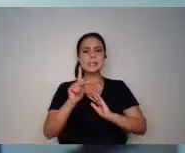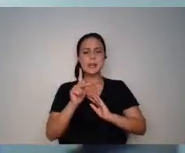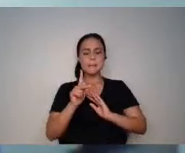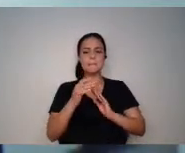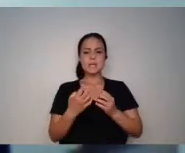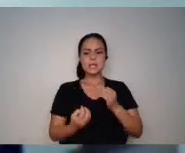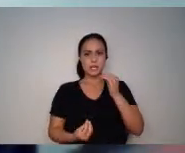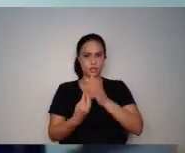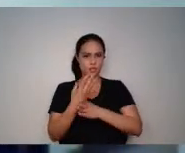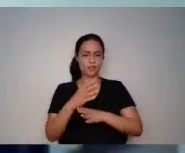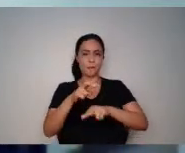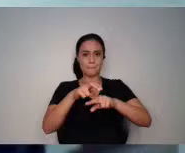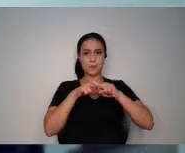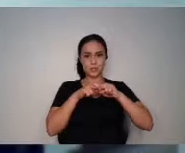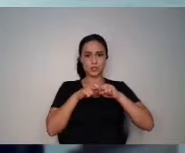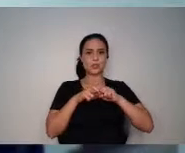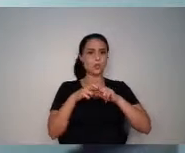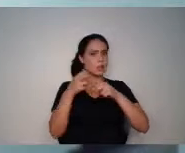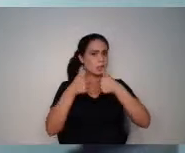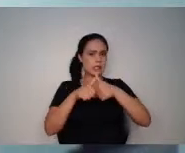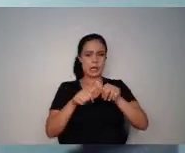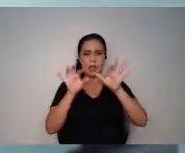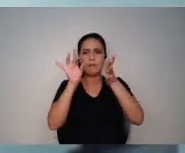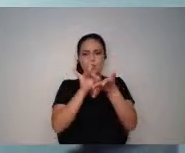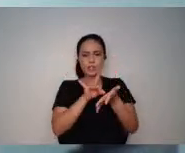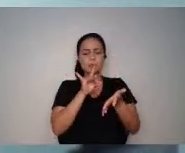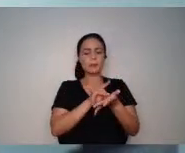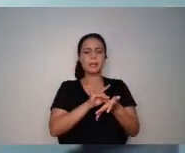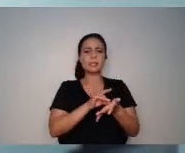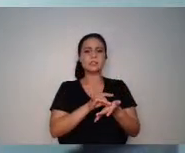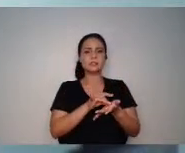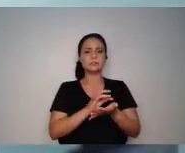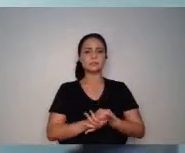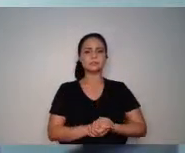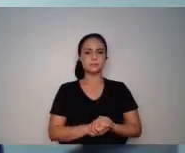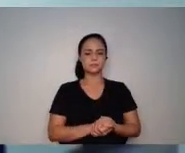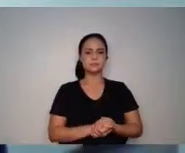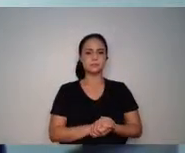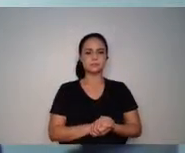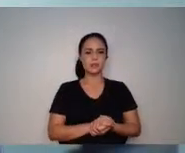it's your ideas are always very constructive.